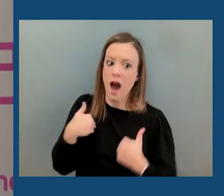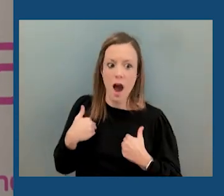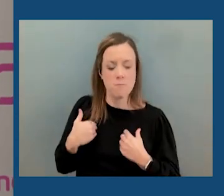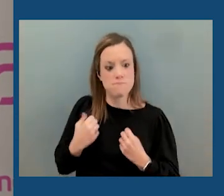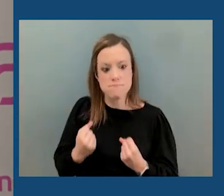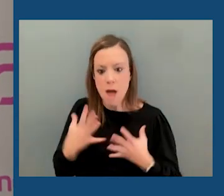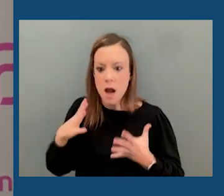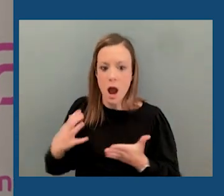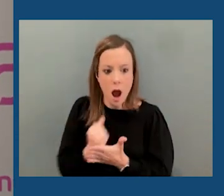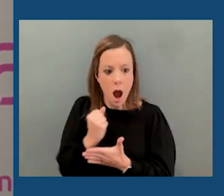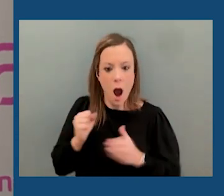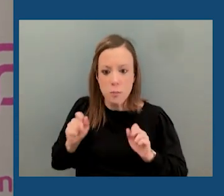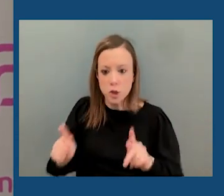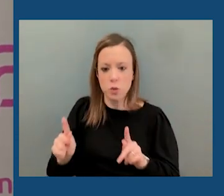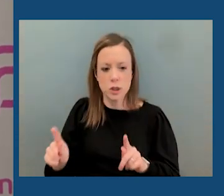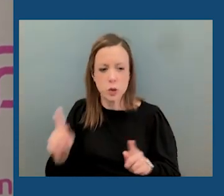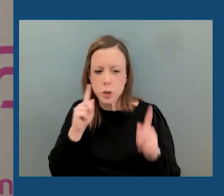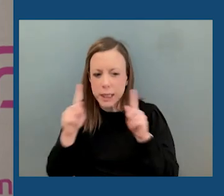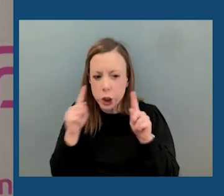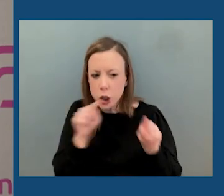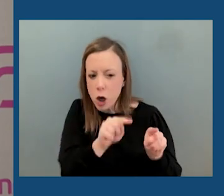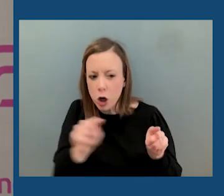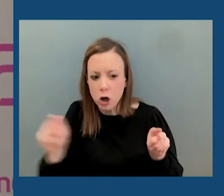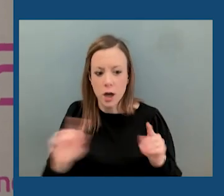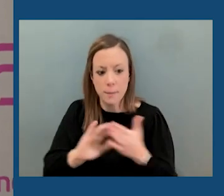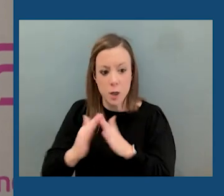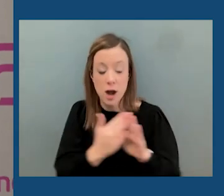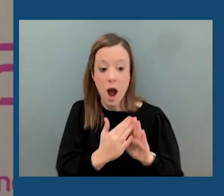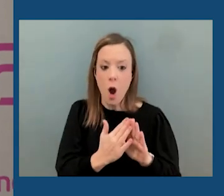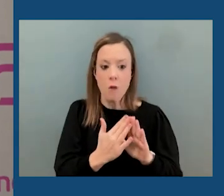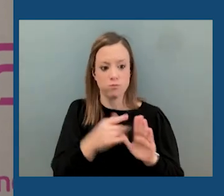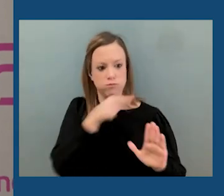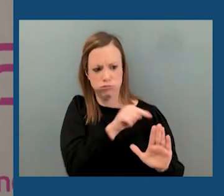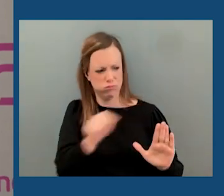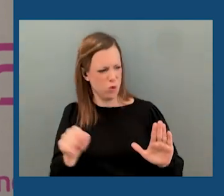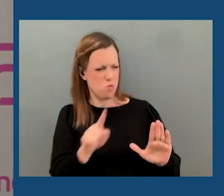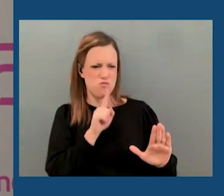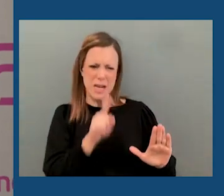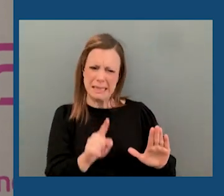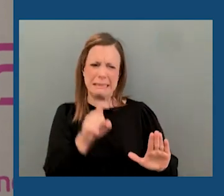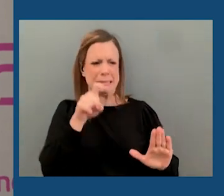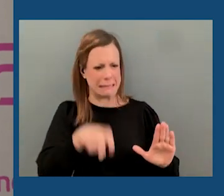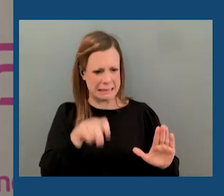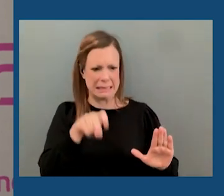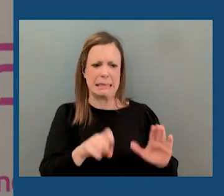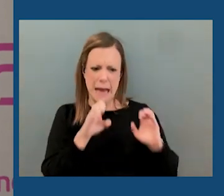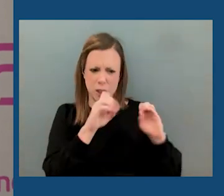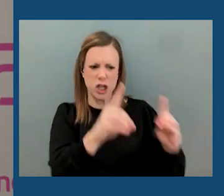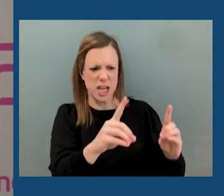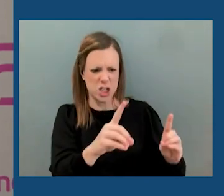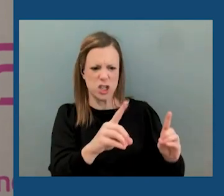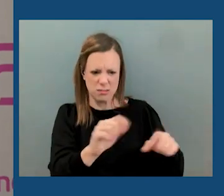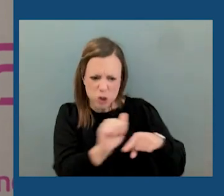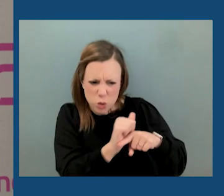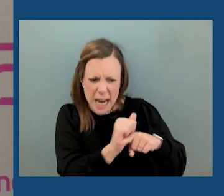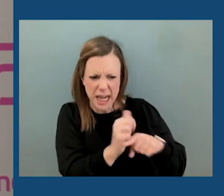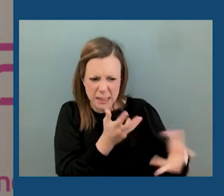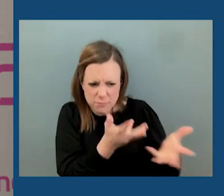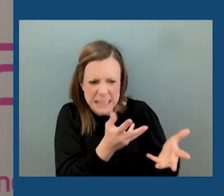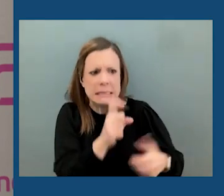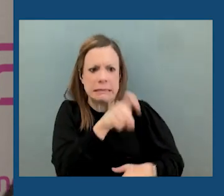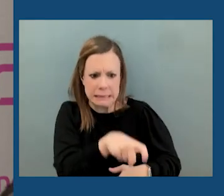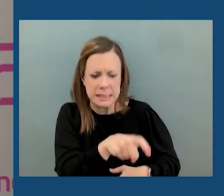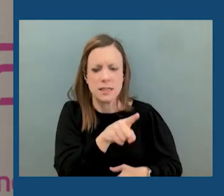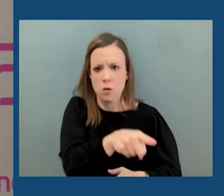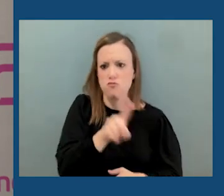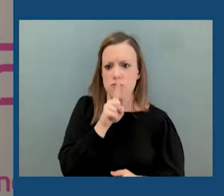our communities about how needed and impactful our education programs are for both young people and adults alike. We are here today to